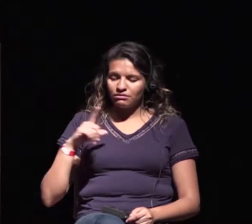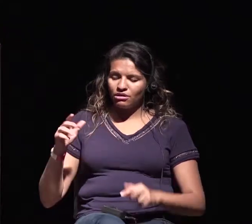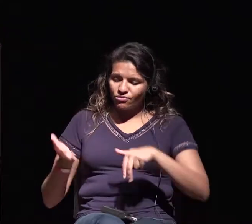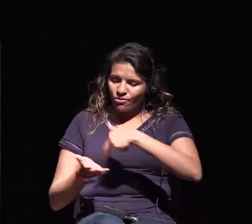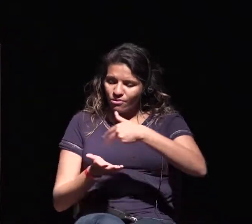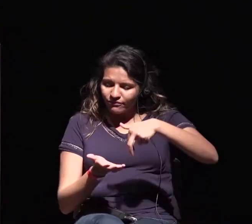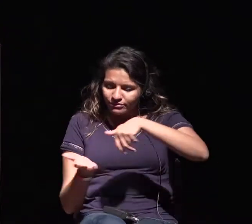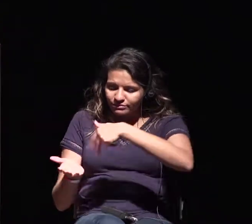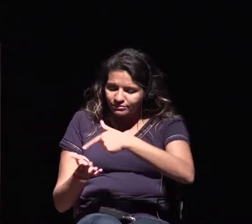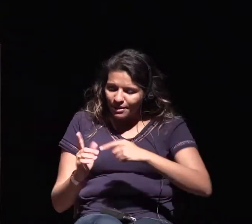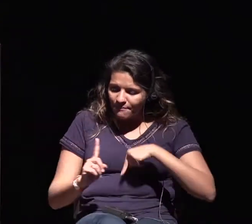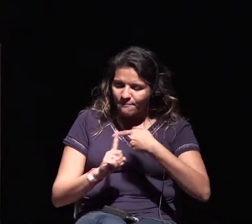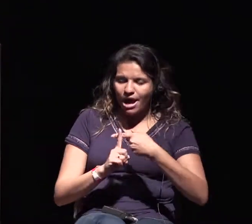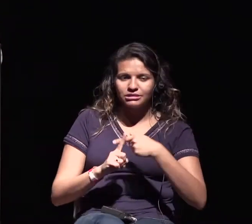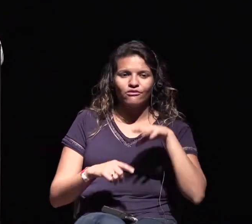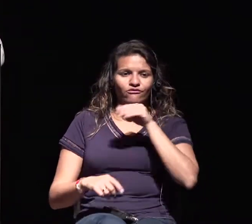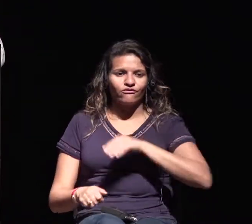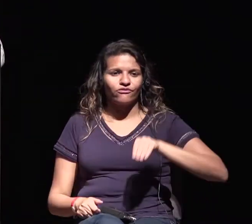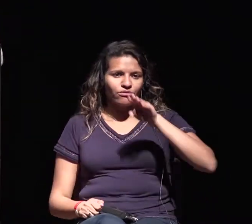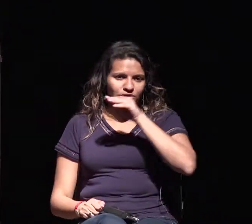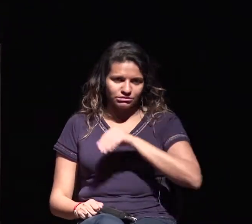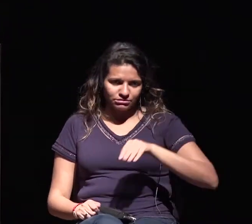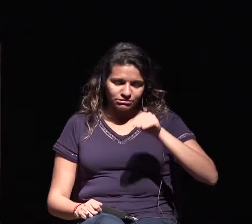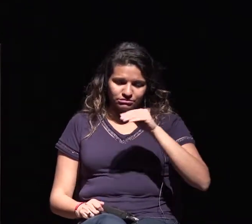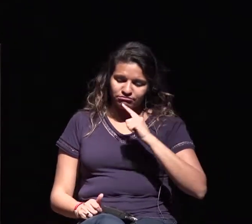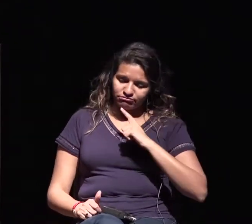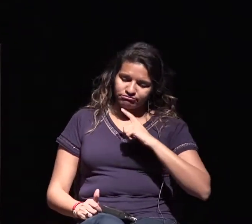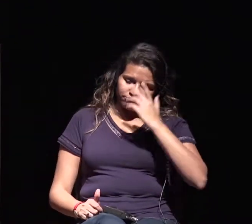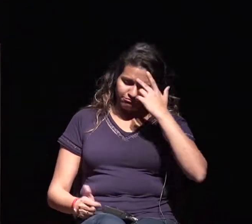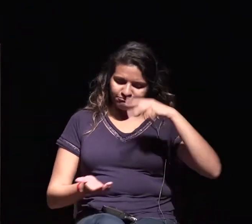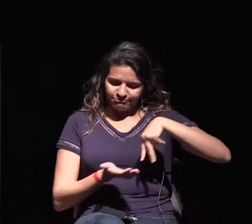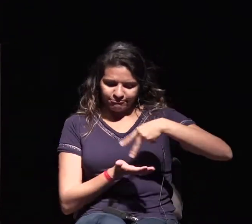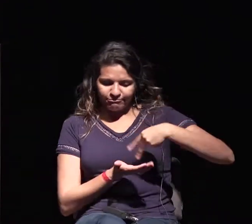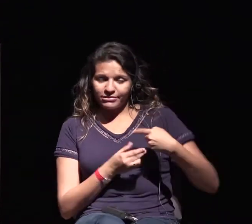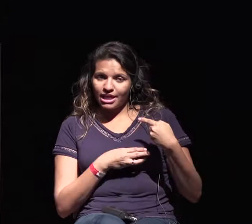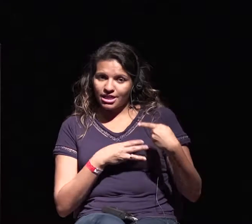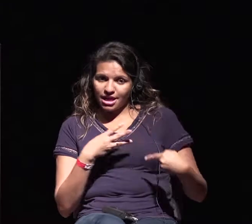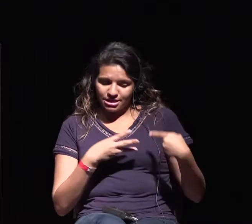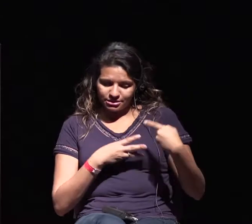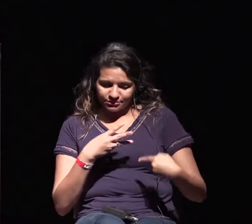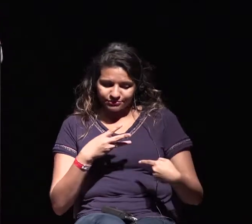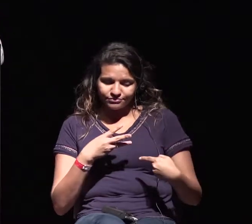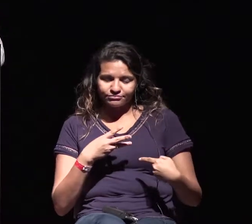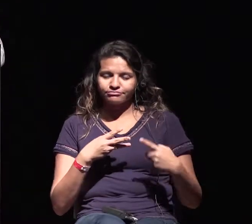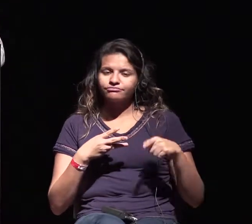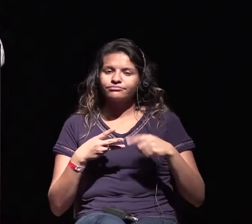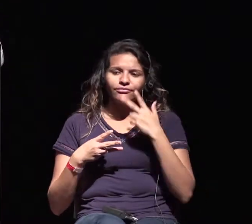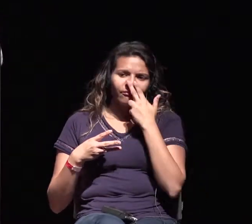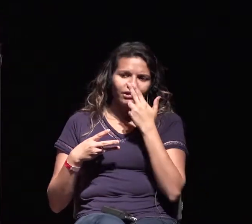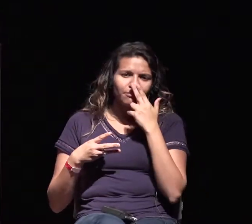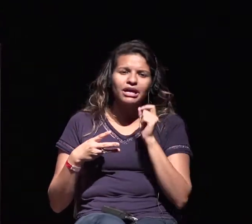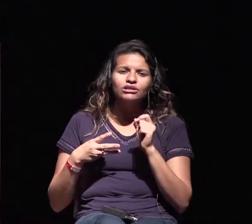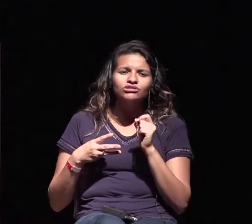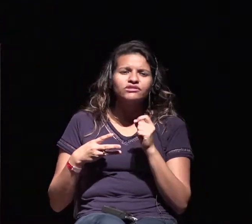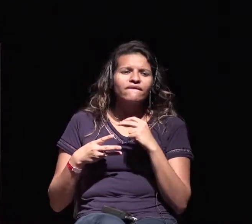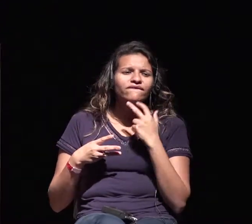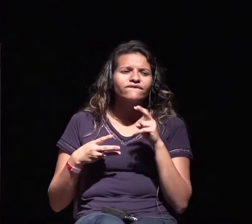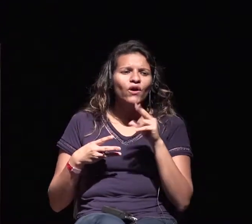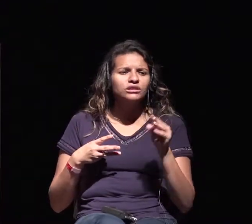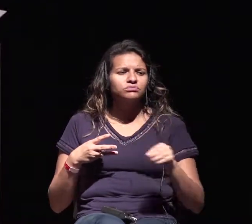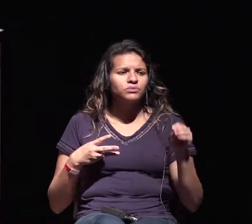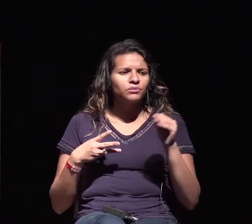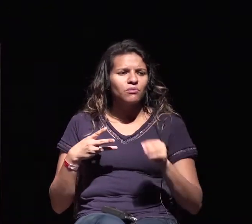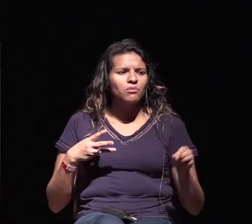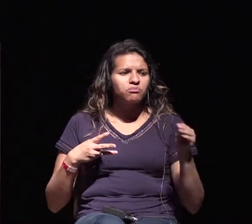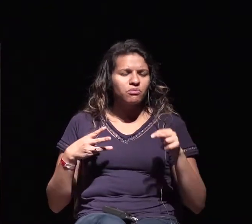the 3 dancers become 3 voices performing choreographed polyphonies, where the movement of the voice thus revealing the